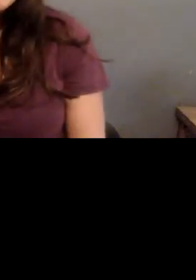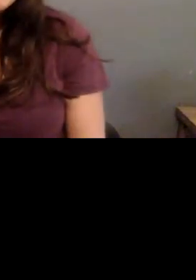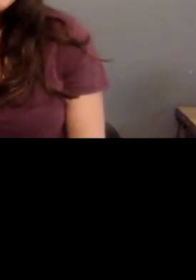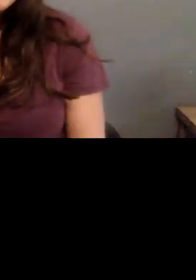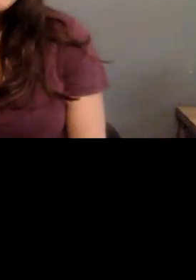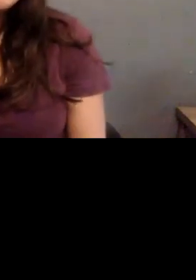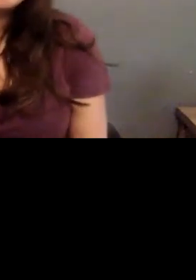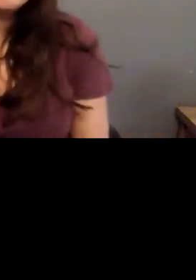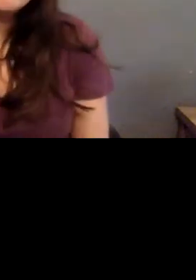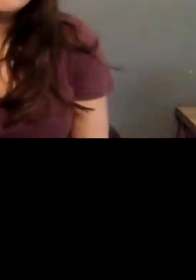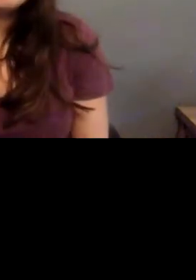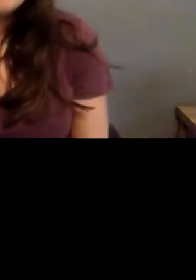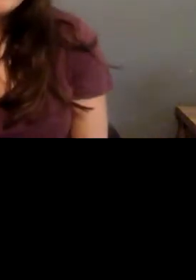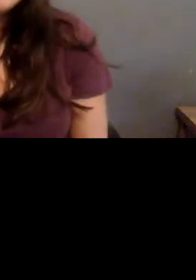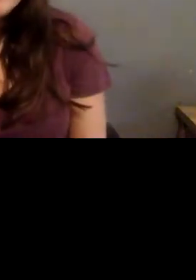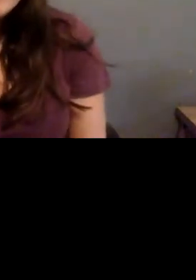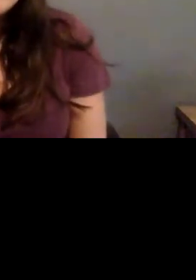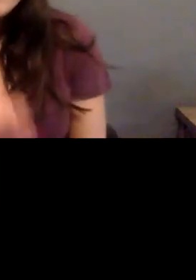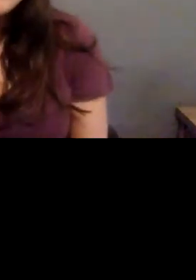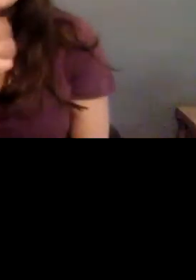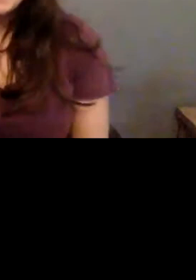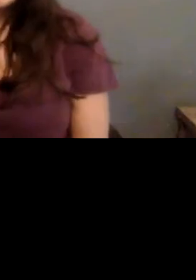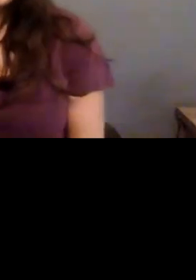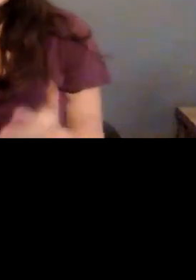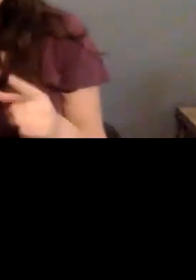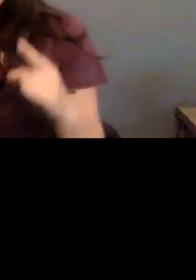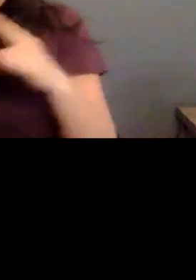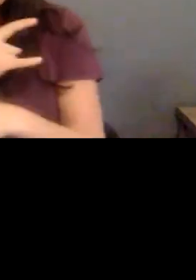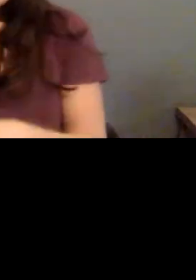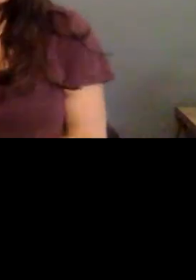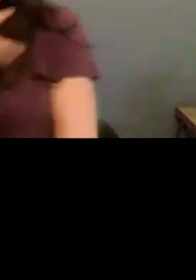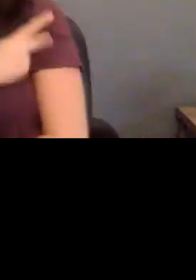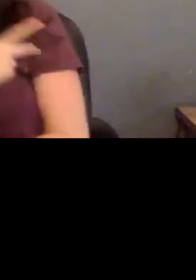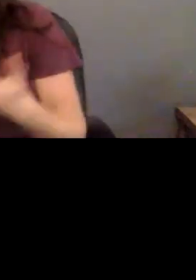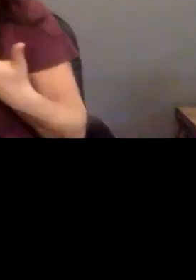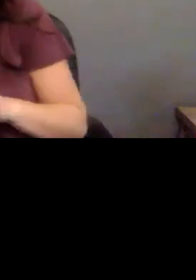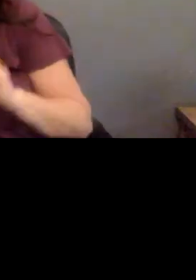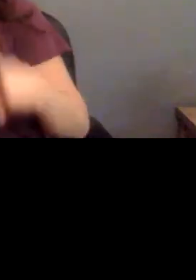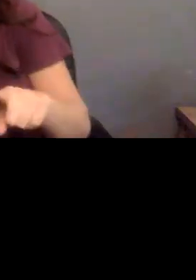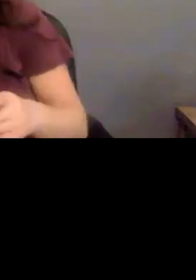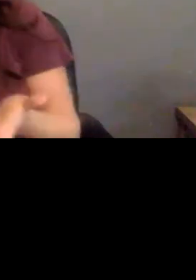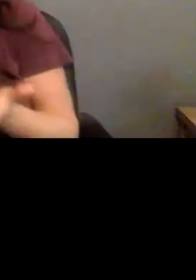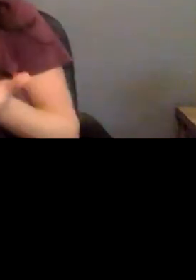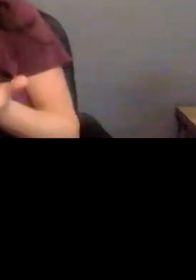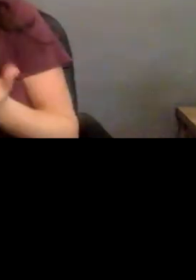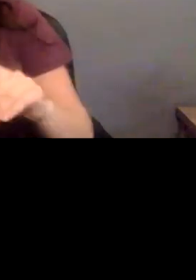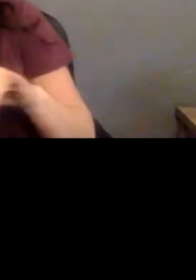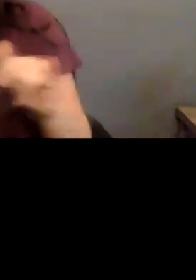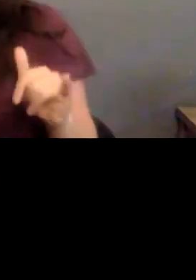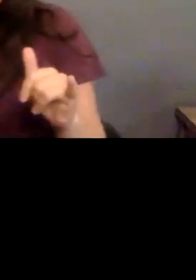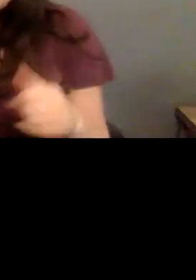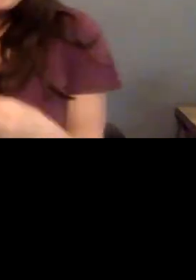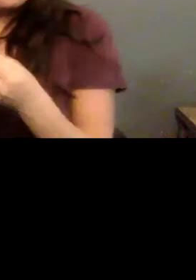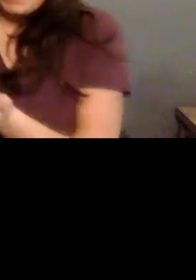Right. So it is kind of ironic. These patients don't want to go to treatment, but at the same time, we are providing an